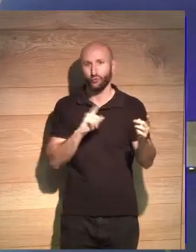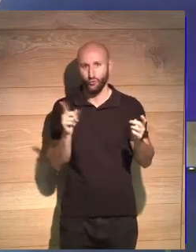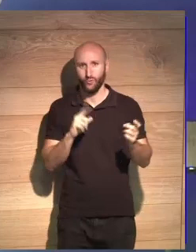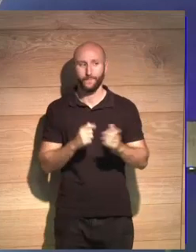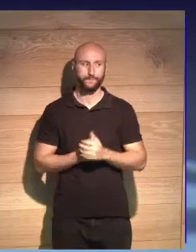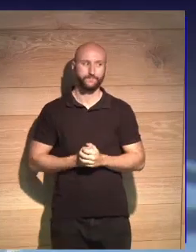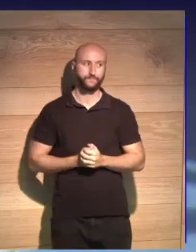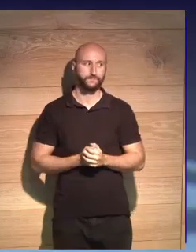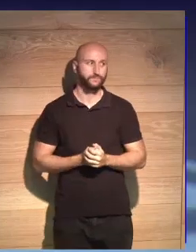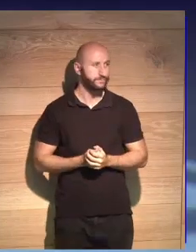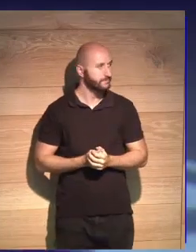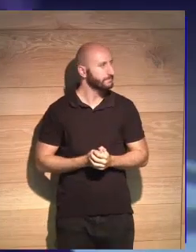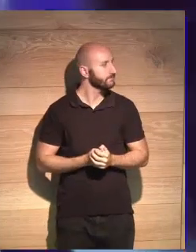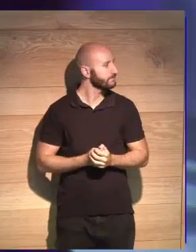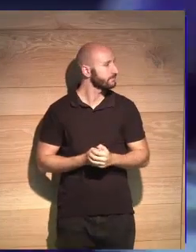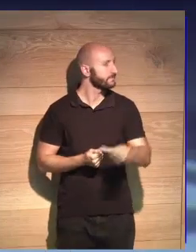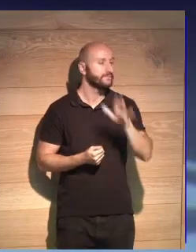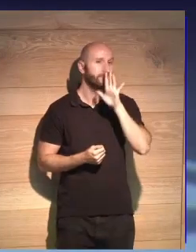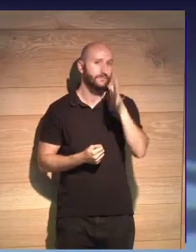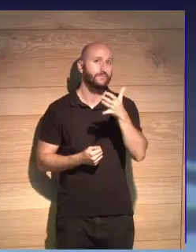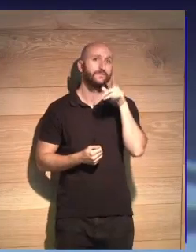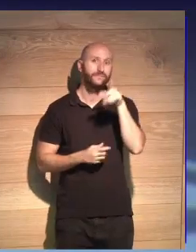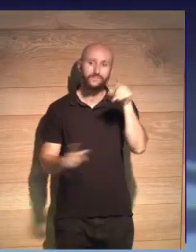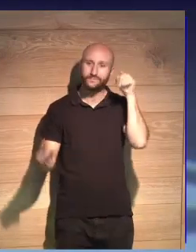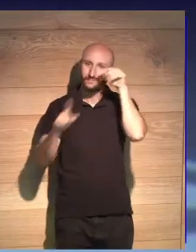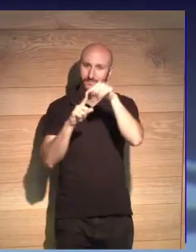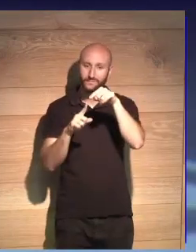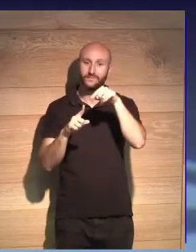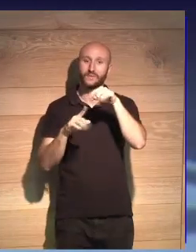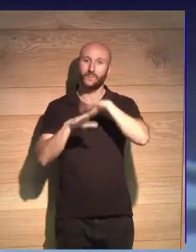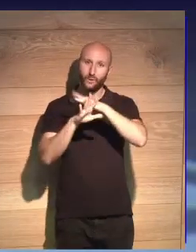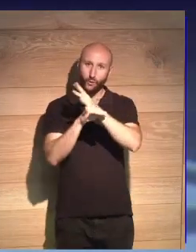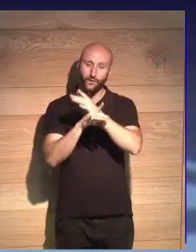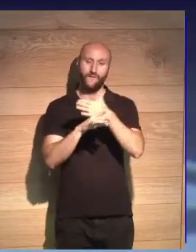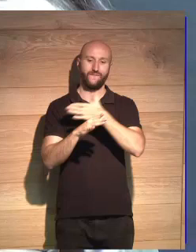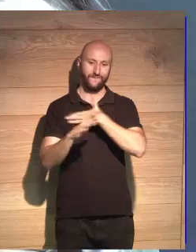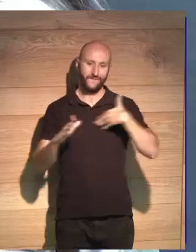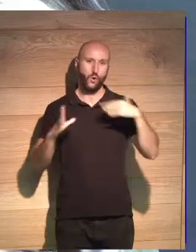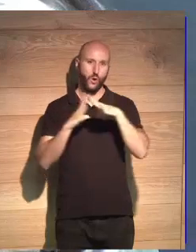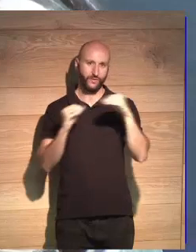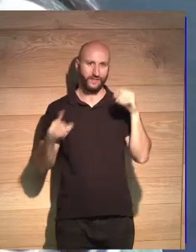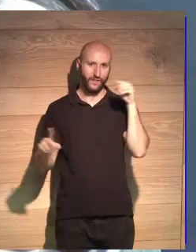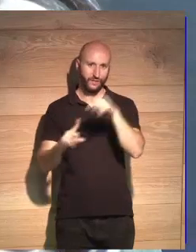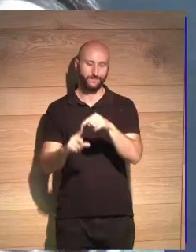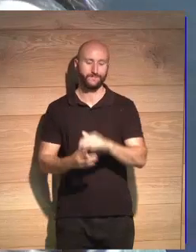talking about very different types of games, and this is what we are looking for from